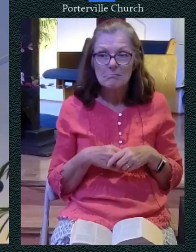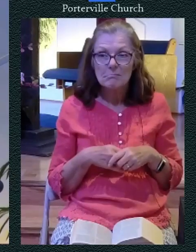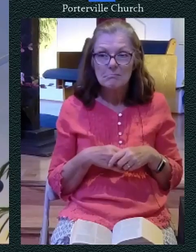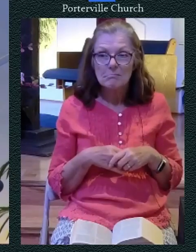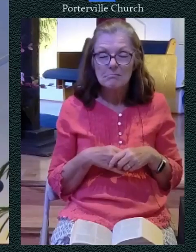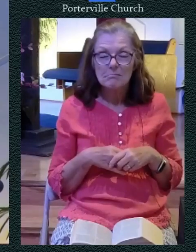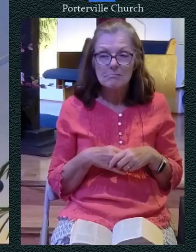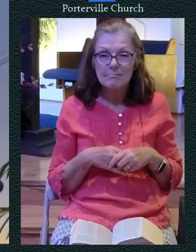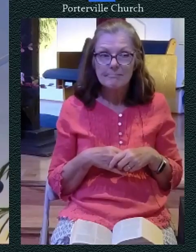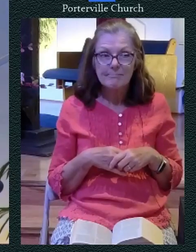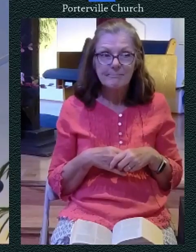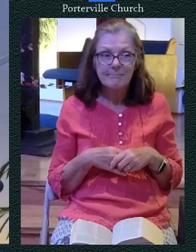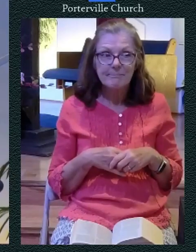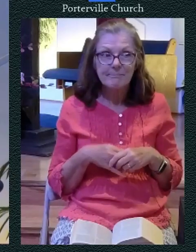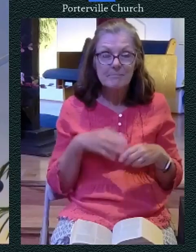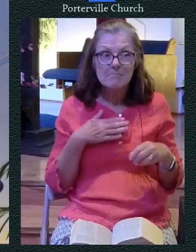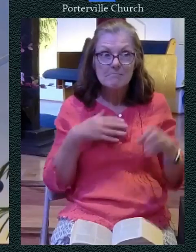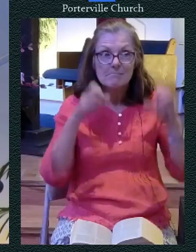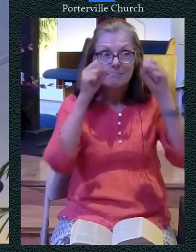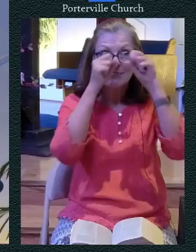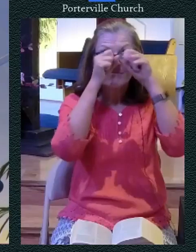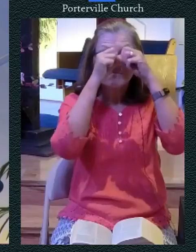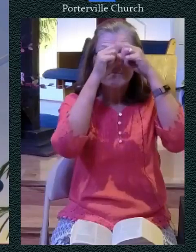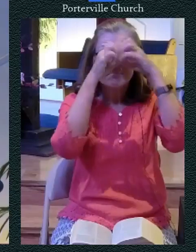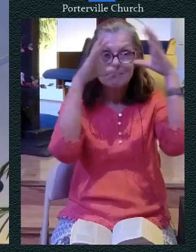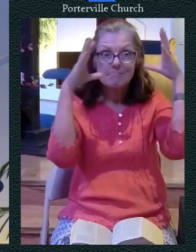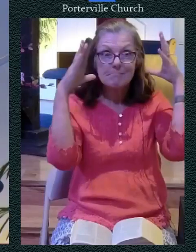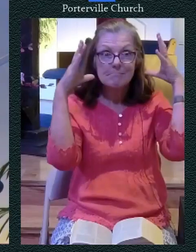My vision blurred.